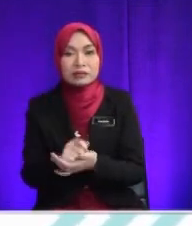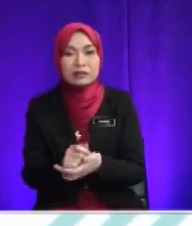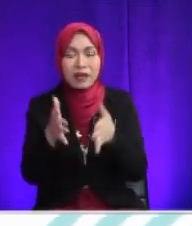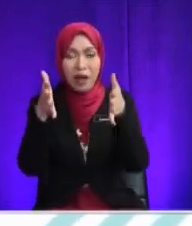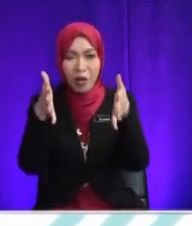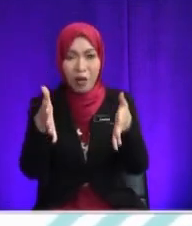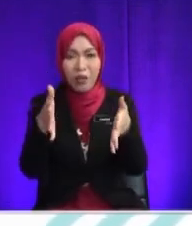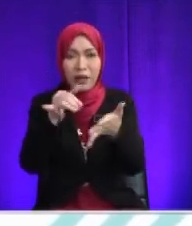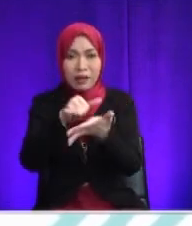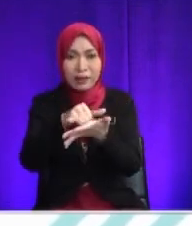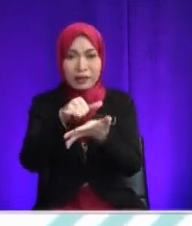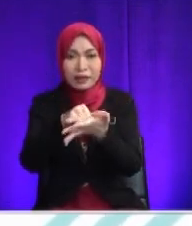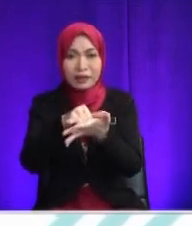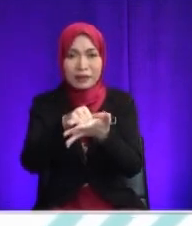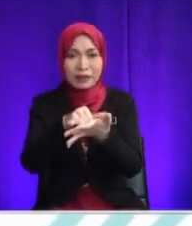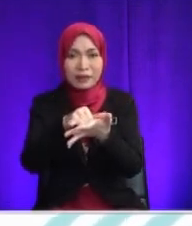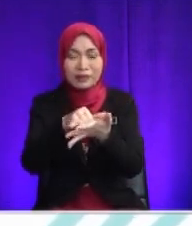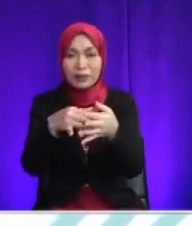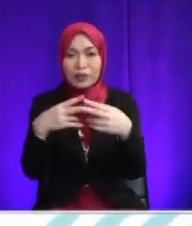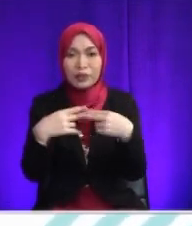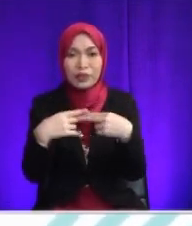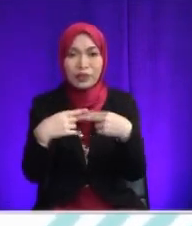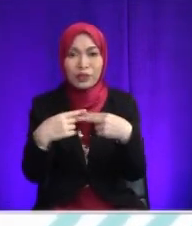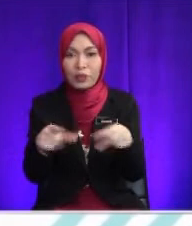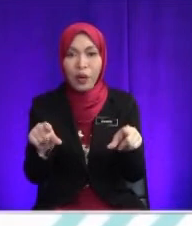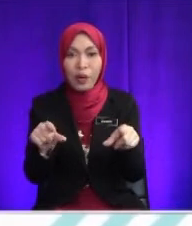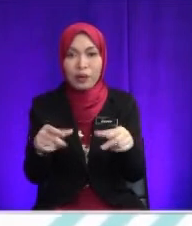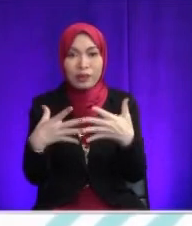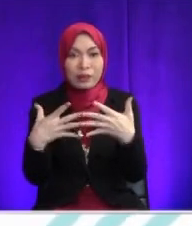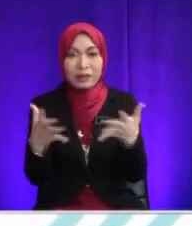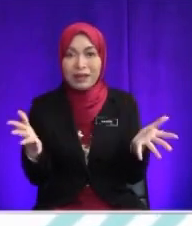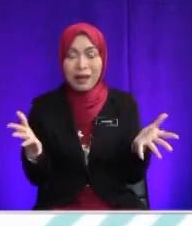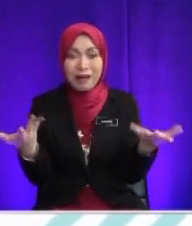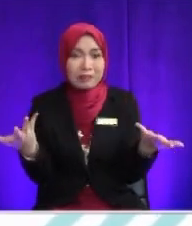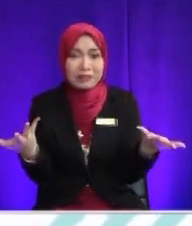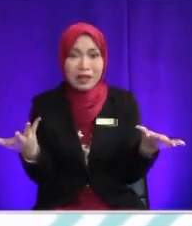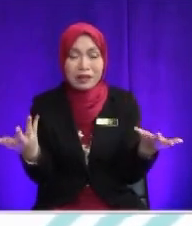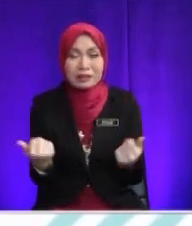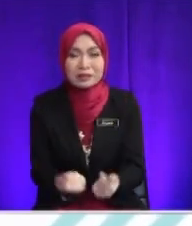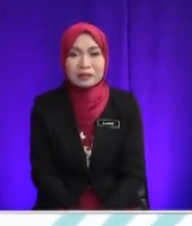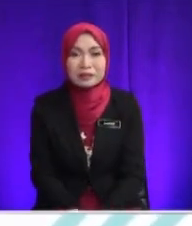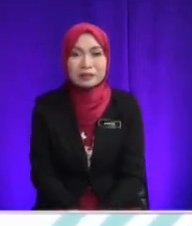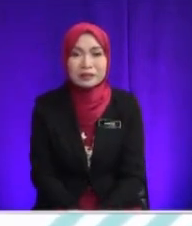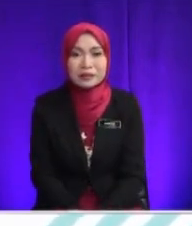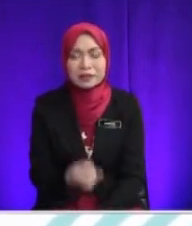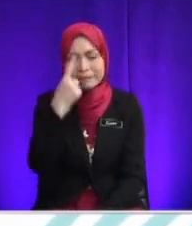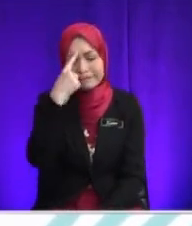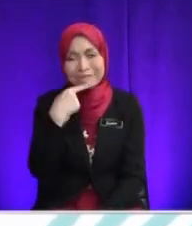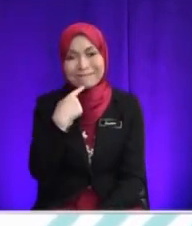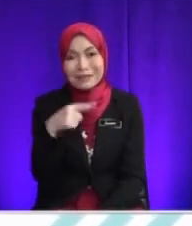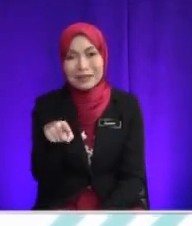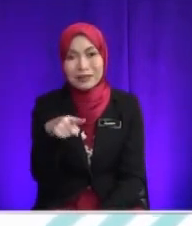yet. So answer C is already ruled out. And then we have for answer A, that the man think